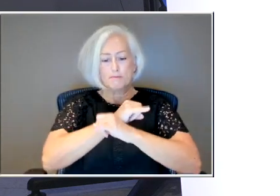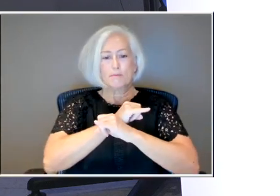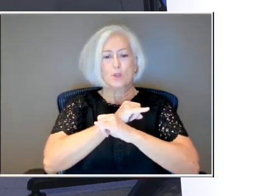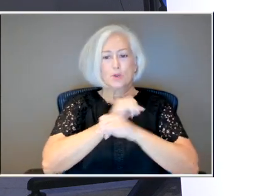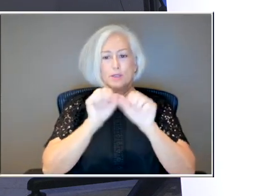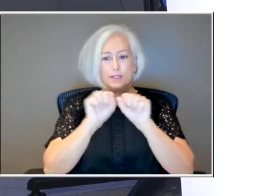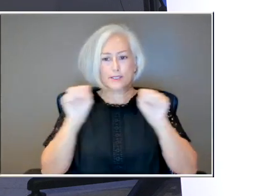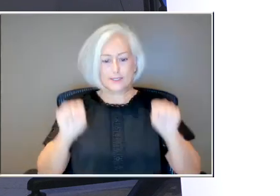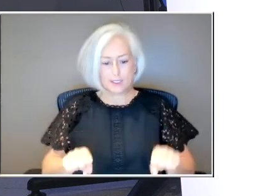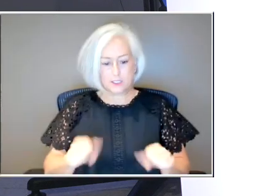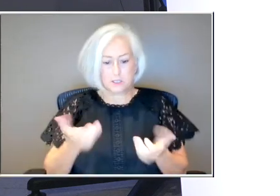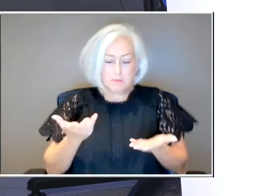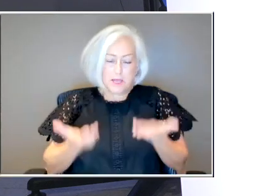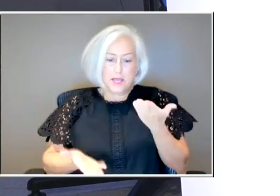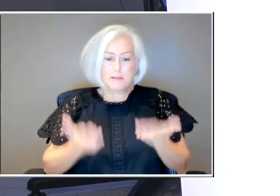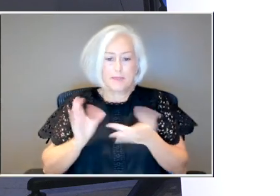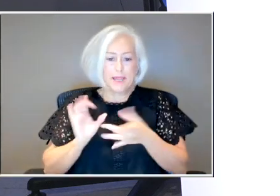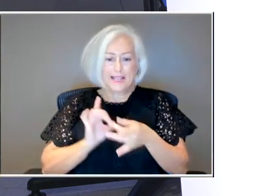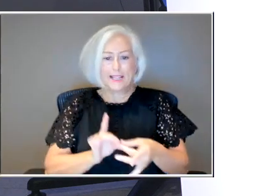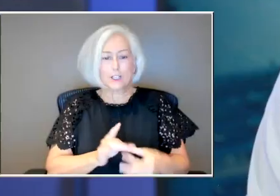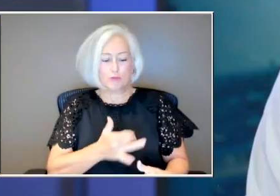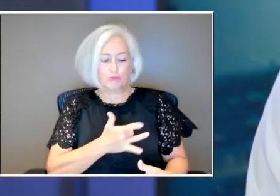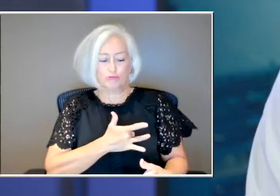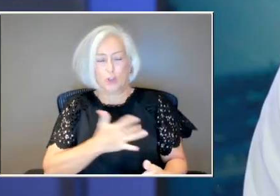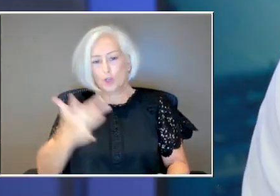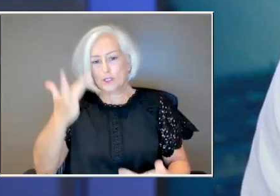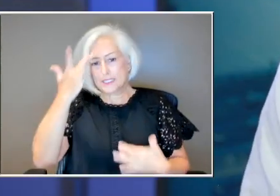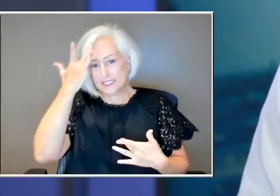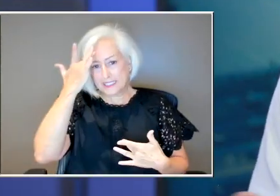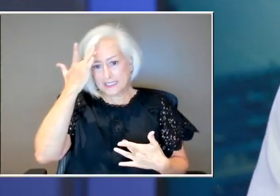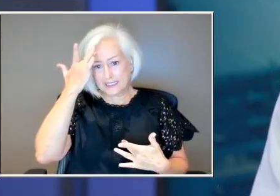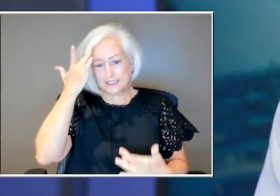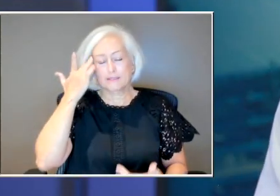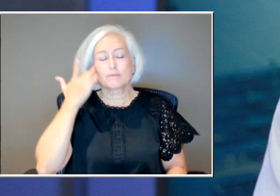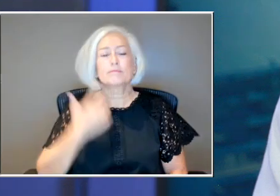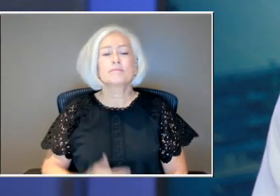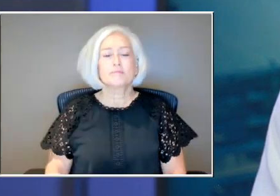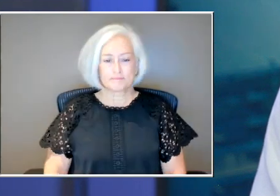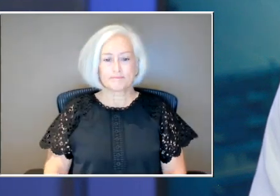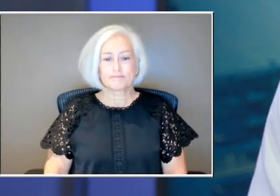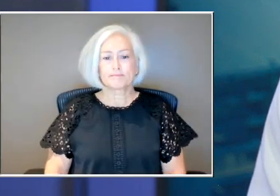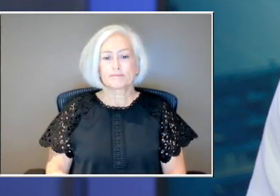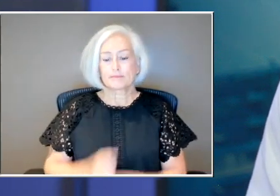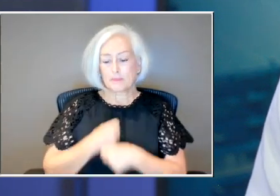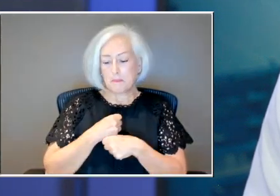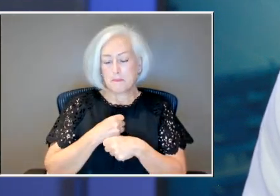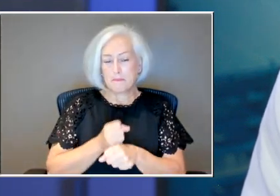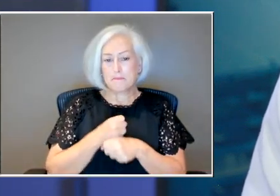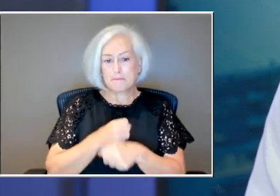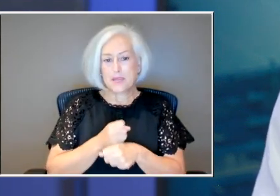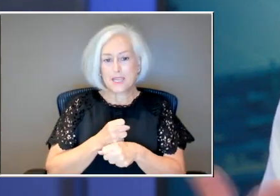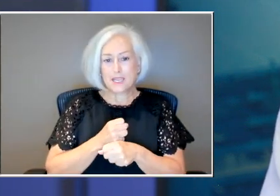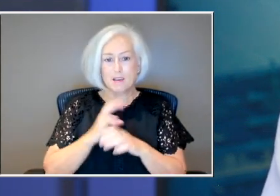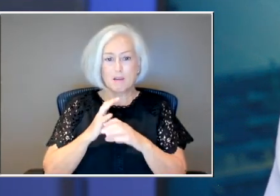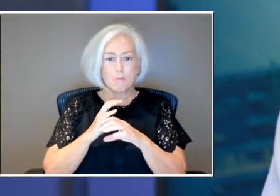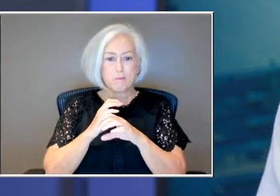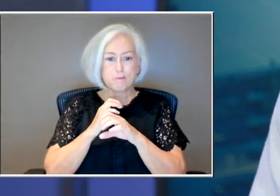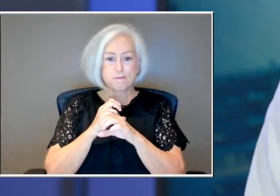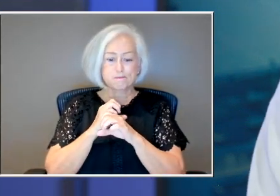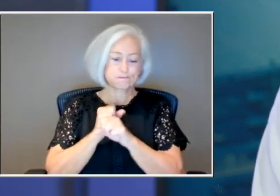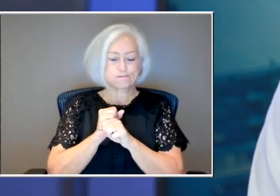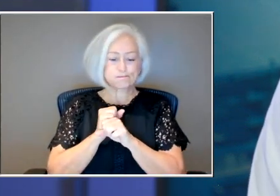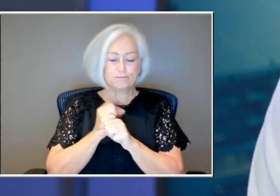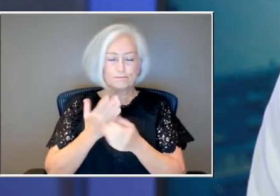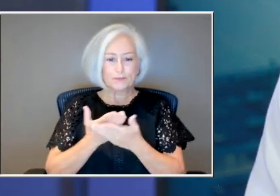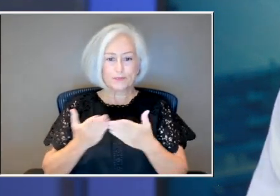disease. How so? So again, the production of inflammatory markers created by